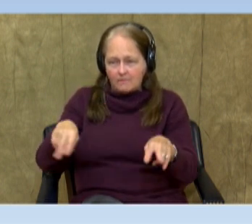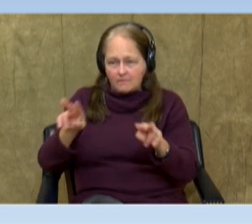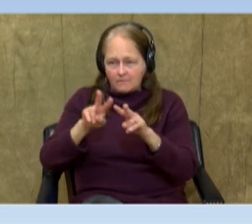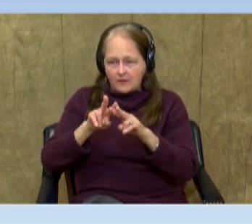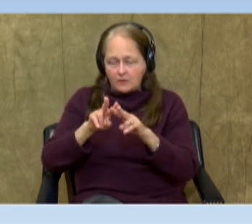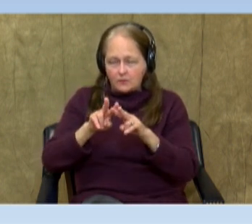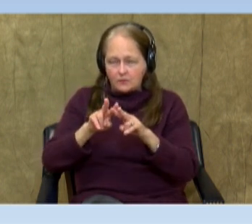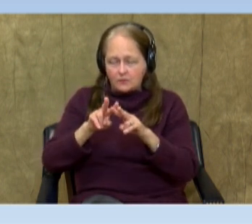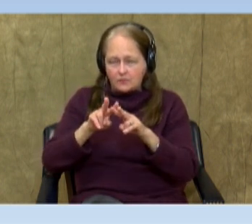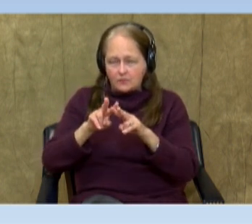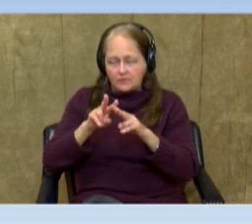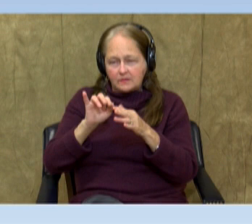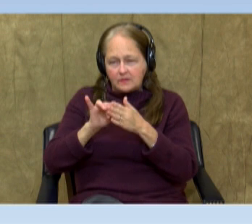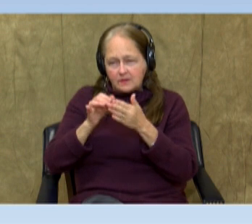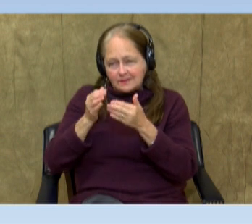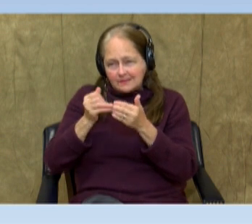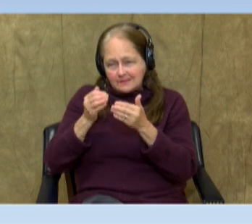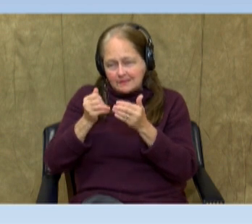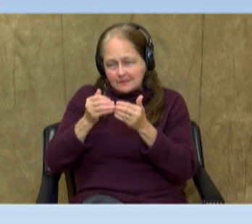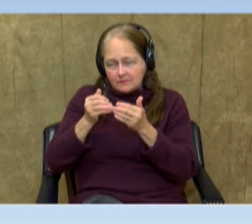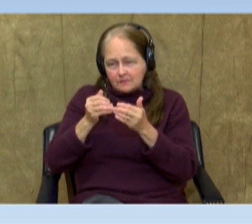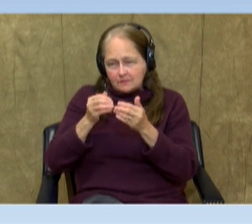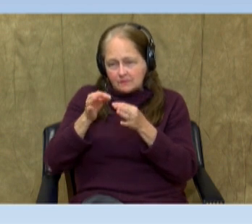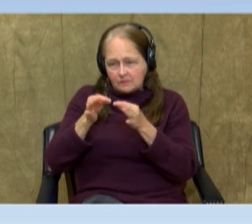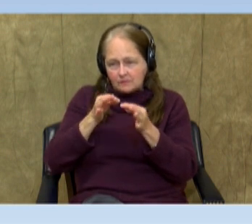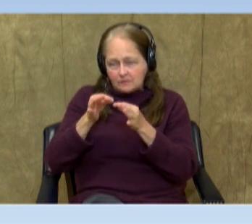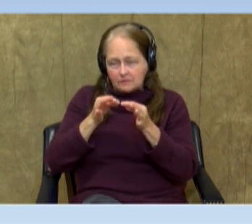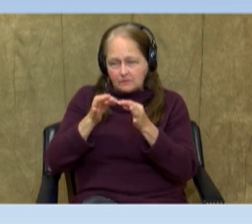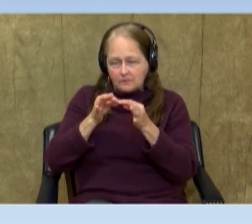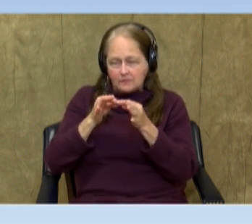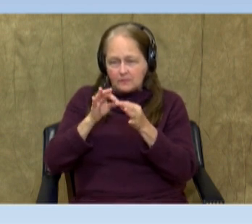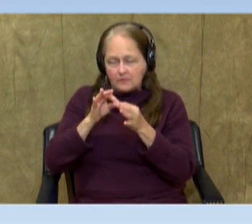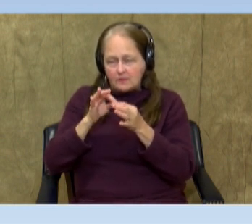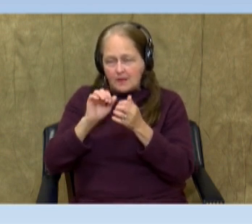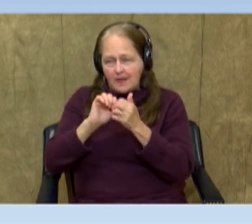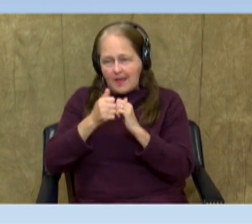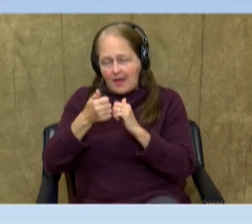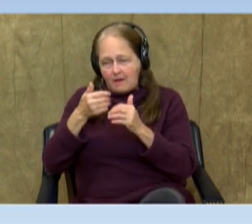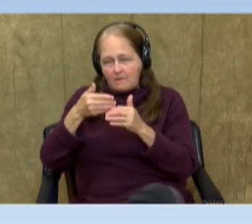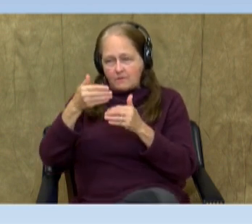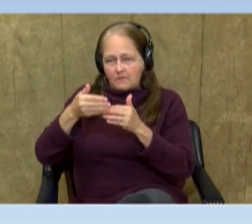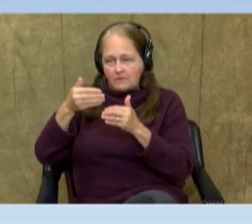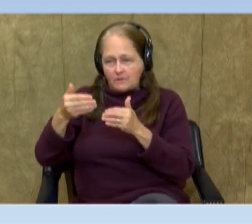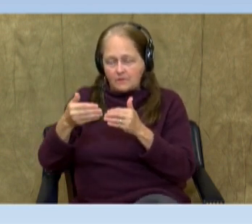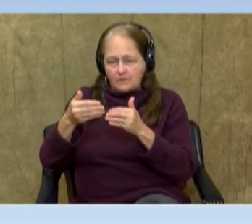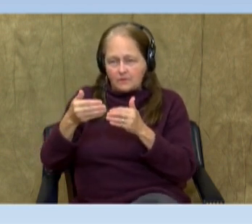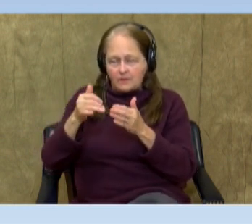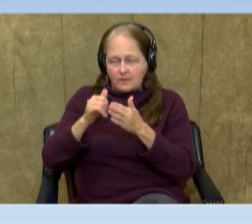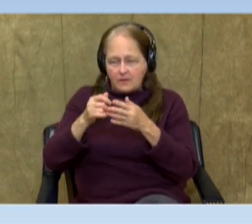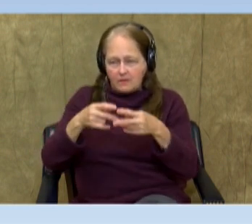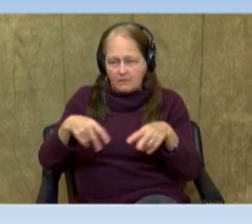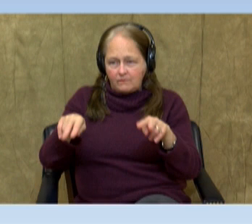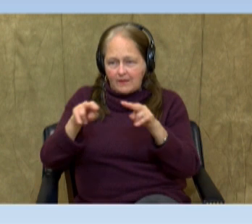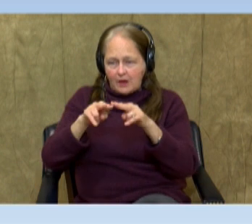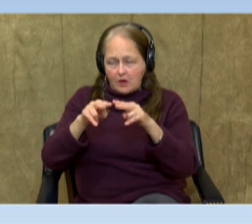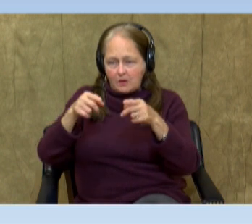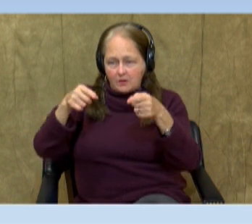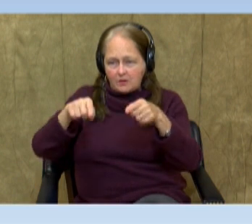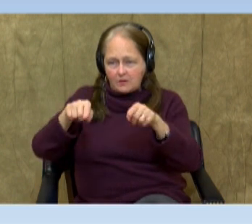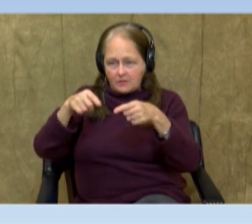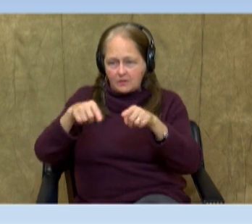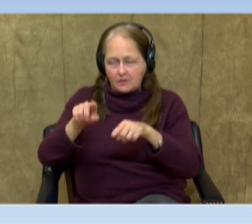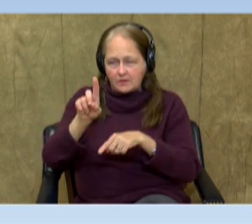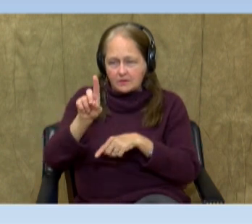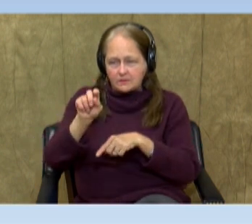values. In its simplistic form, a frequency table shows how frequently each particular value occurs in the